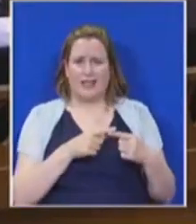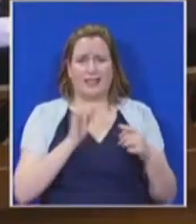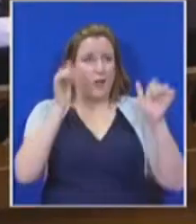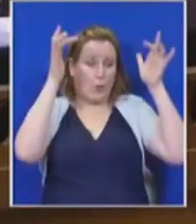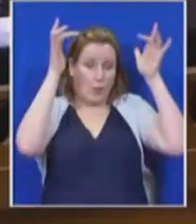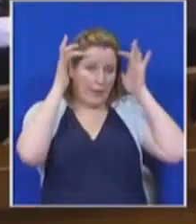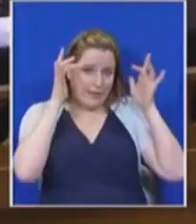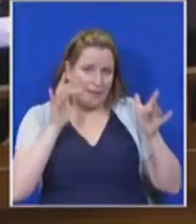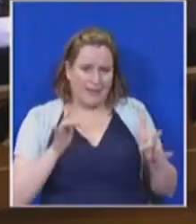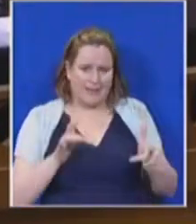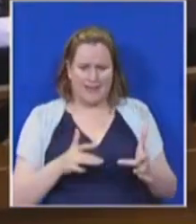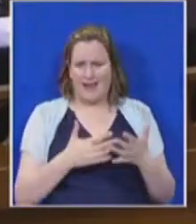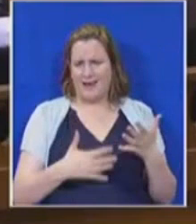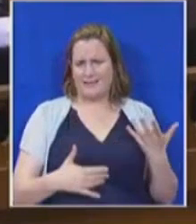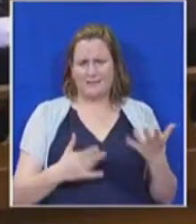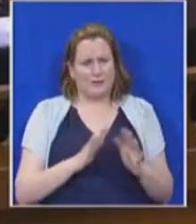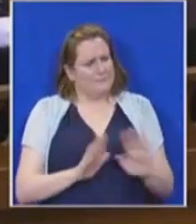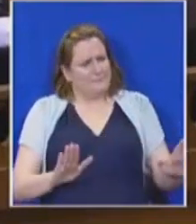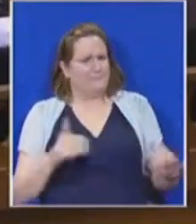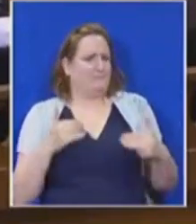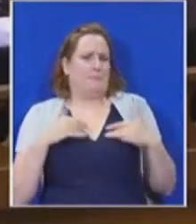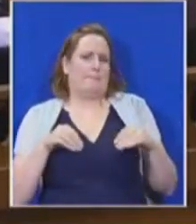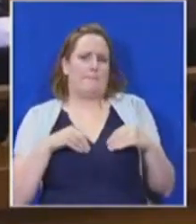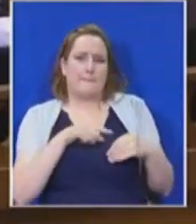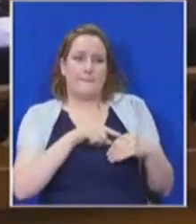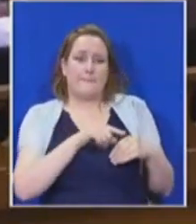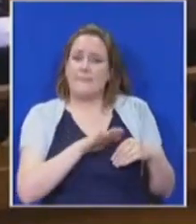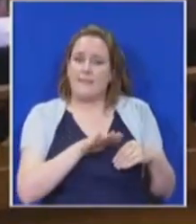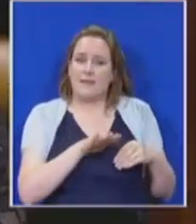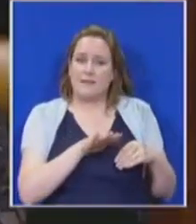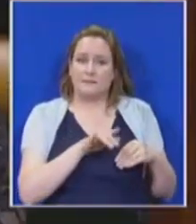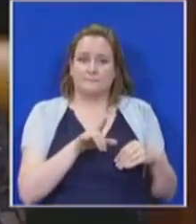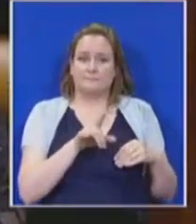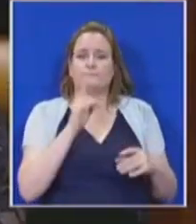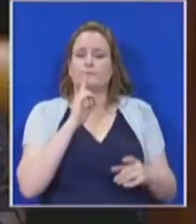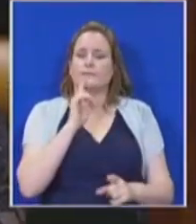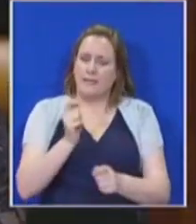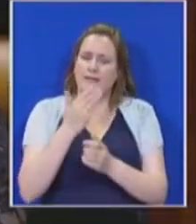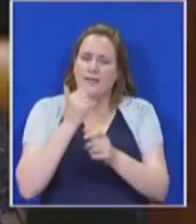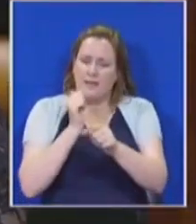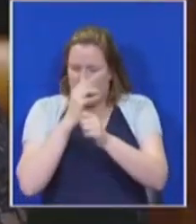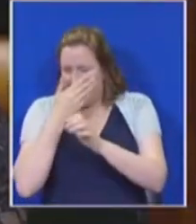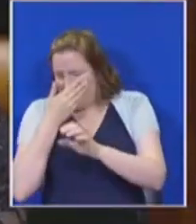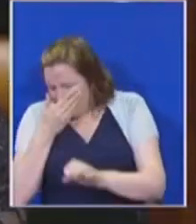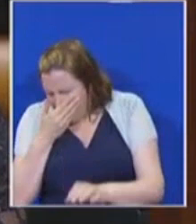this decision, it's rational. We order. Know there's mediocrity in terms of how you interpret honorable this, but member, let's work on it together. Thank you very